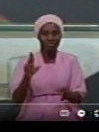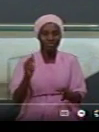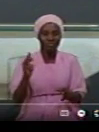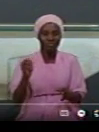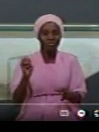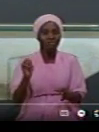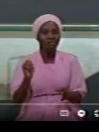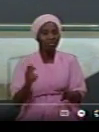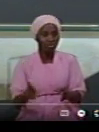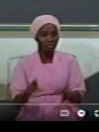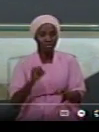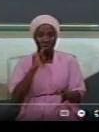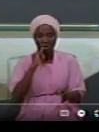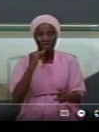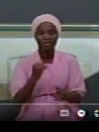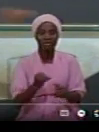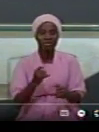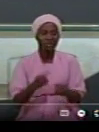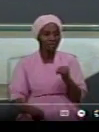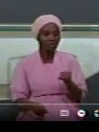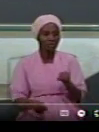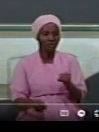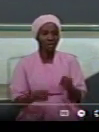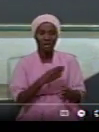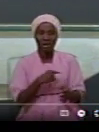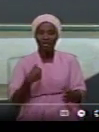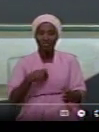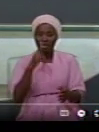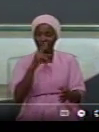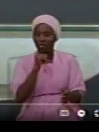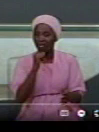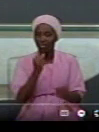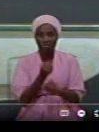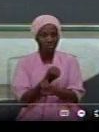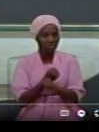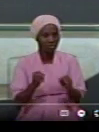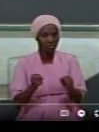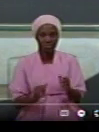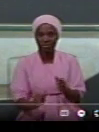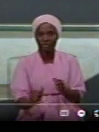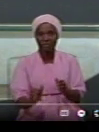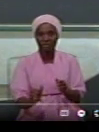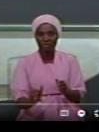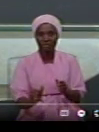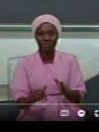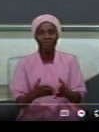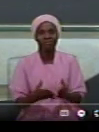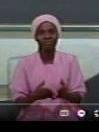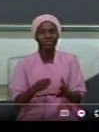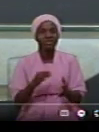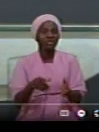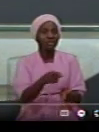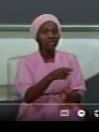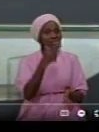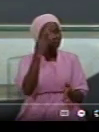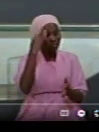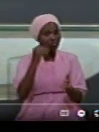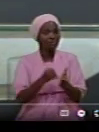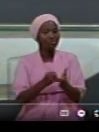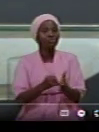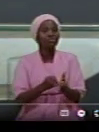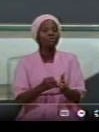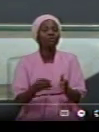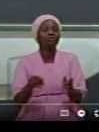sick. They realized too late. Although they have been claiming they had faith, no works,